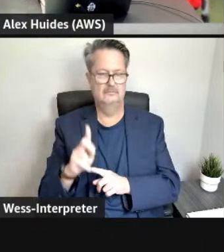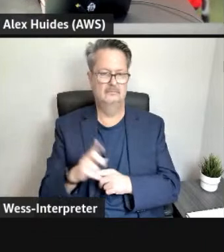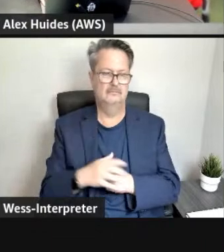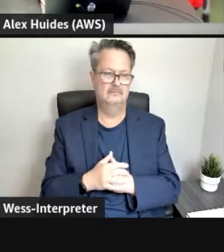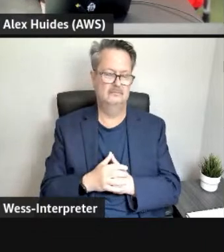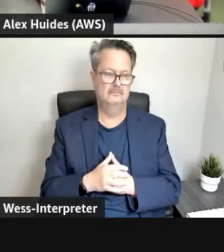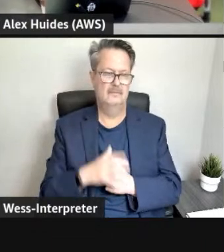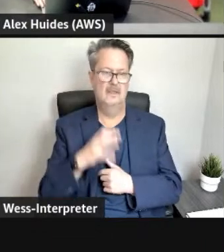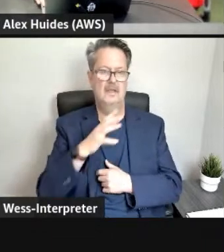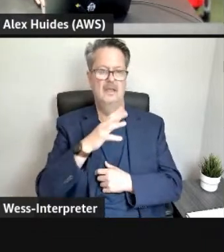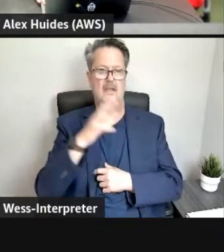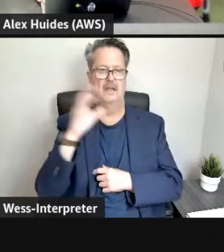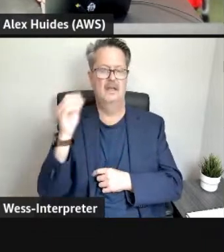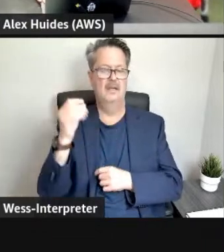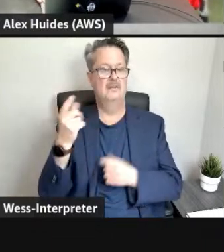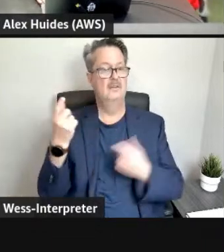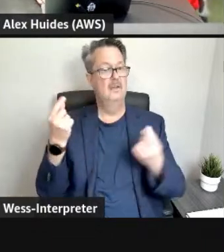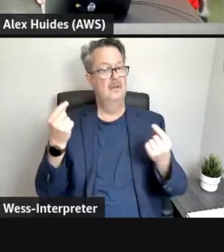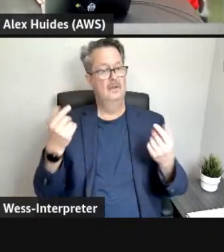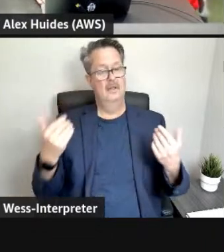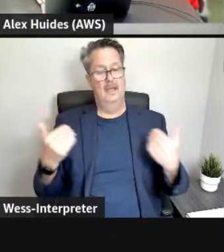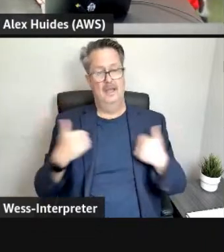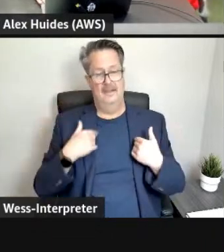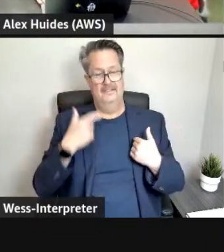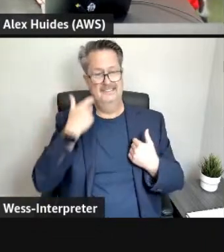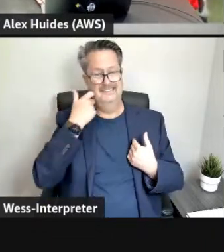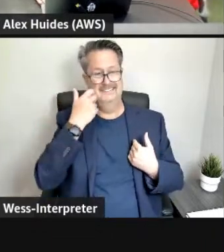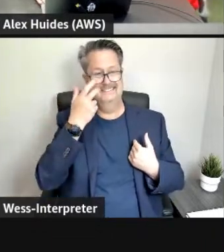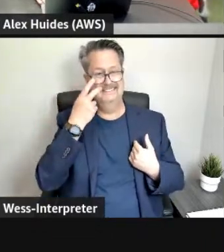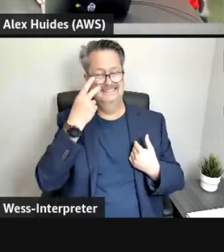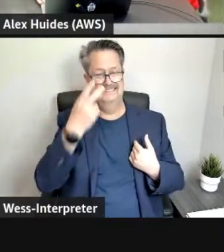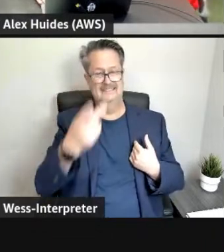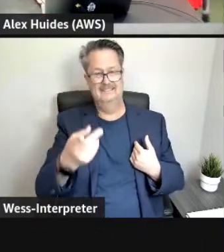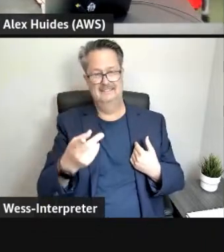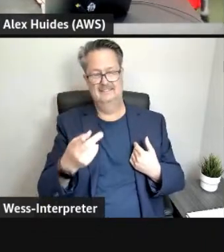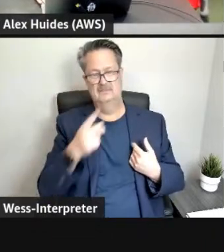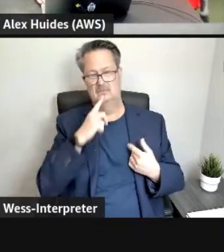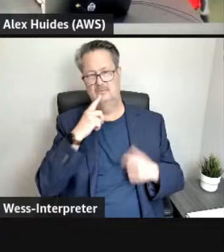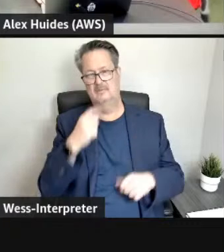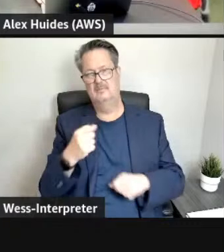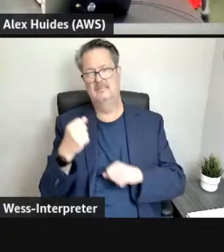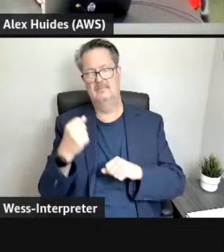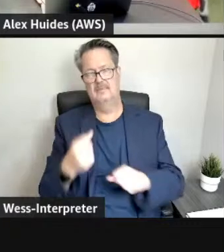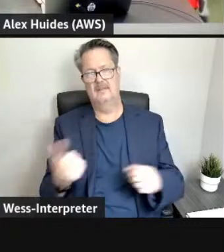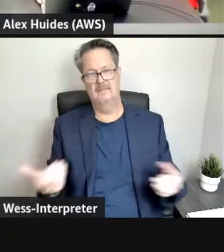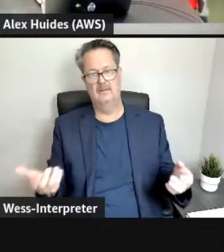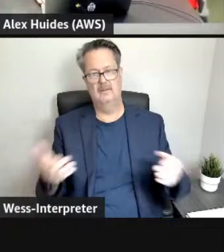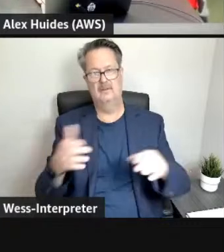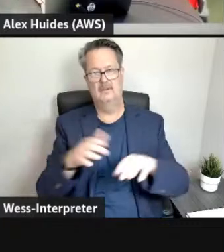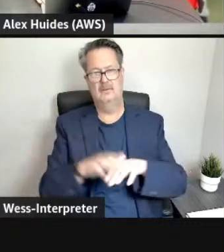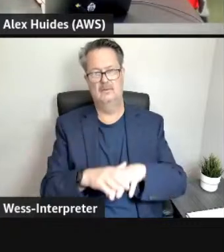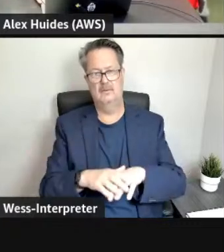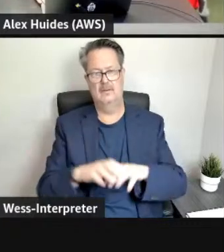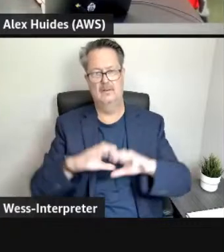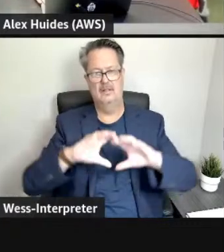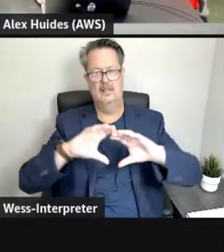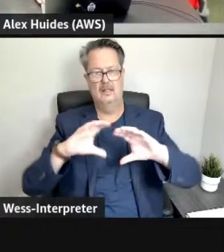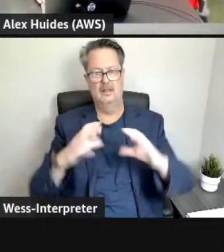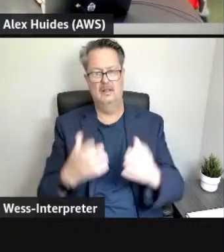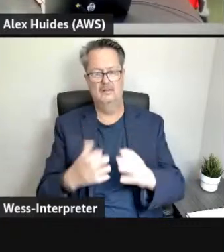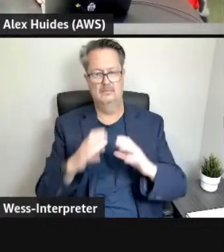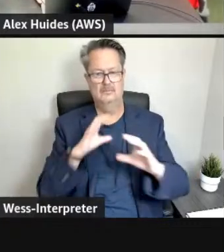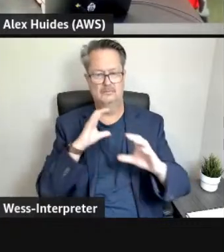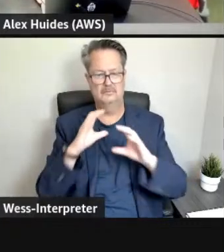And so what we have just seen, we have seen something that is really powerful, this cross-cluster communications. This can also be